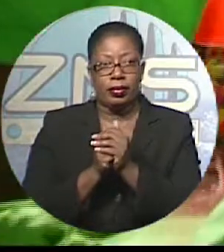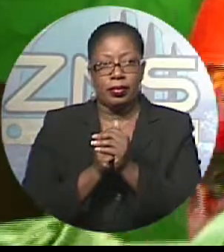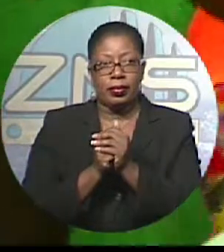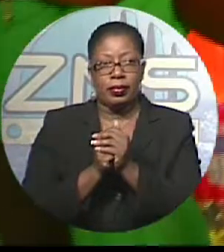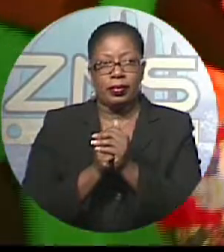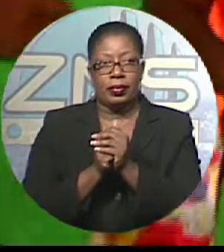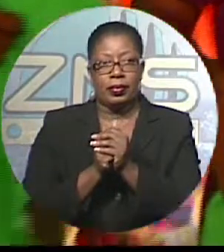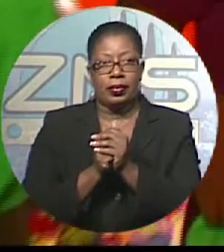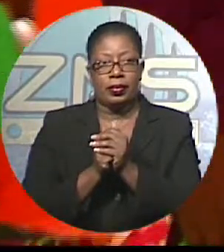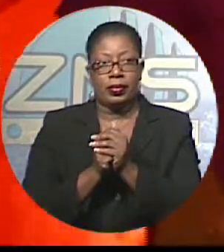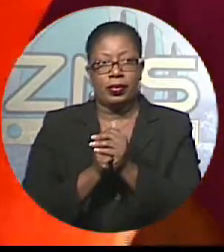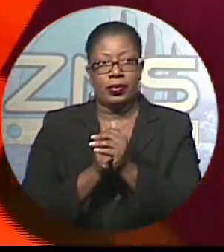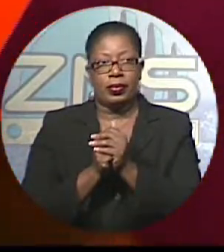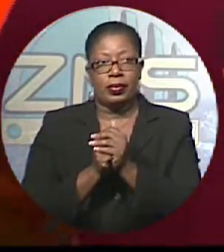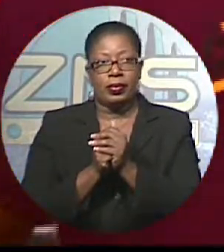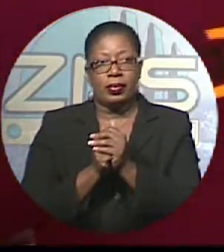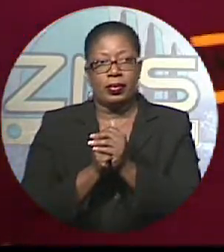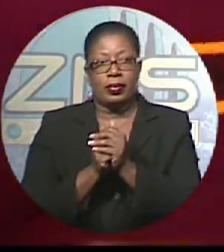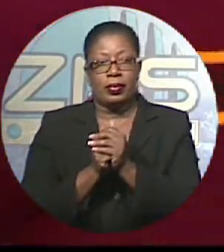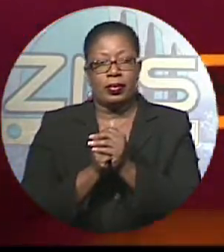Purple stands with the communities.